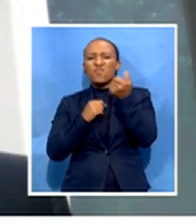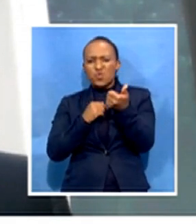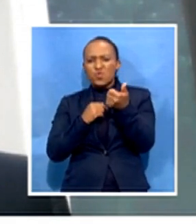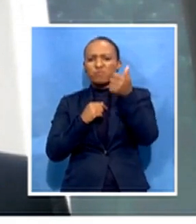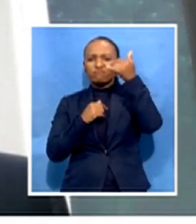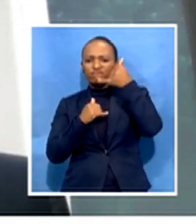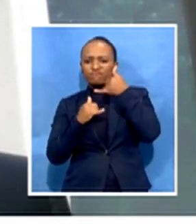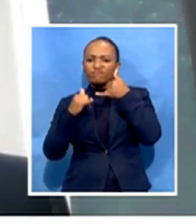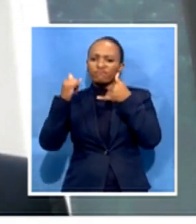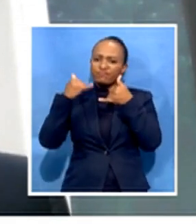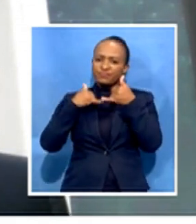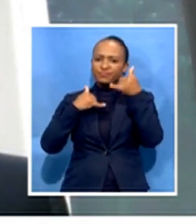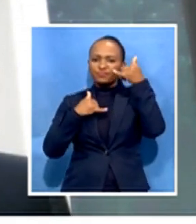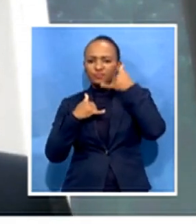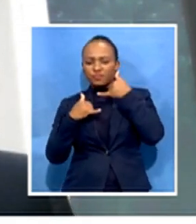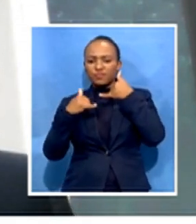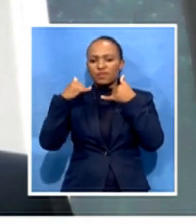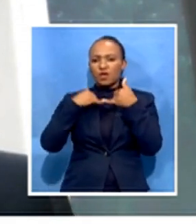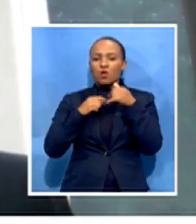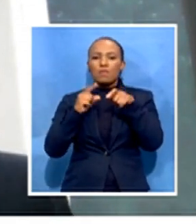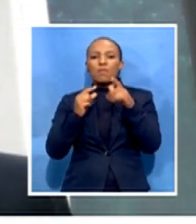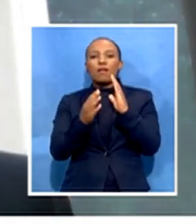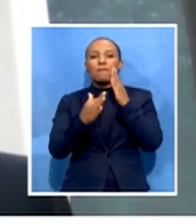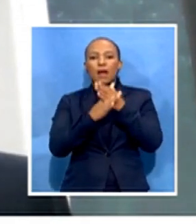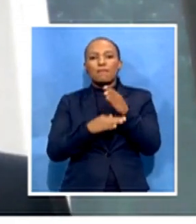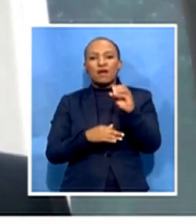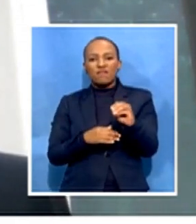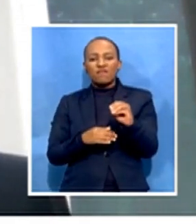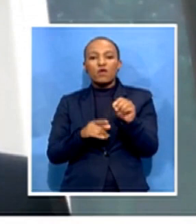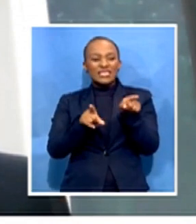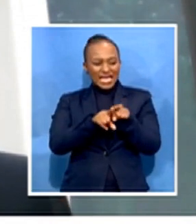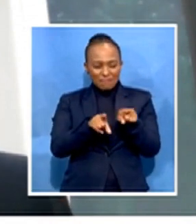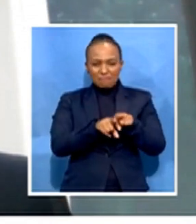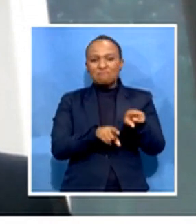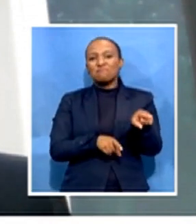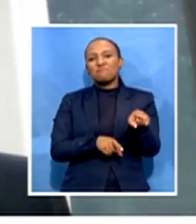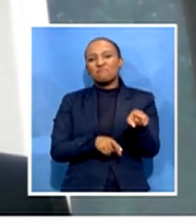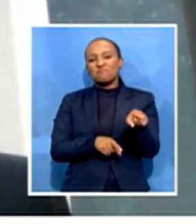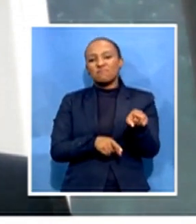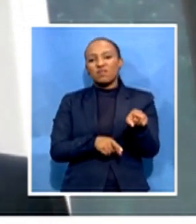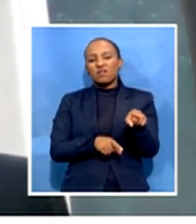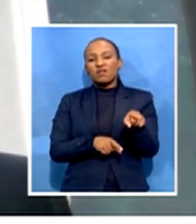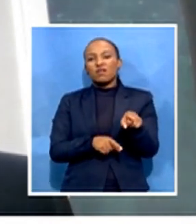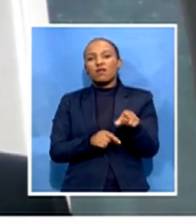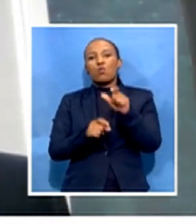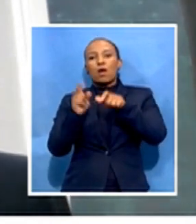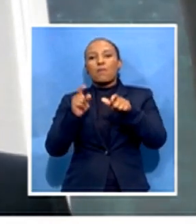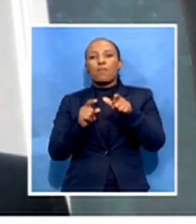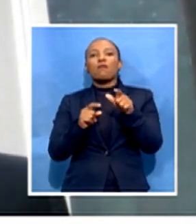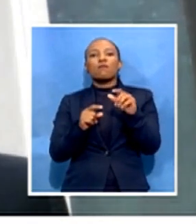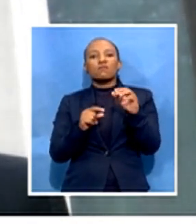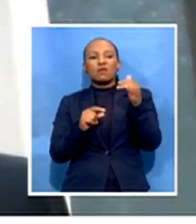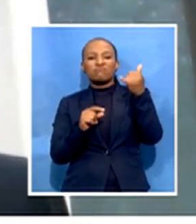cheaper market for the same type of product. So people also stopped calling or started calling less, because